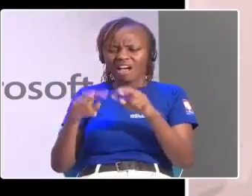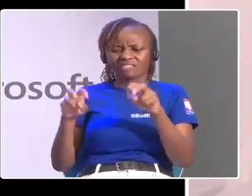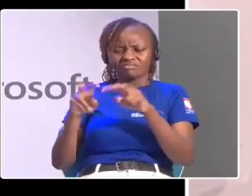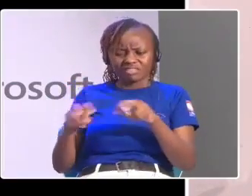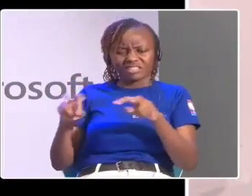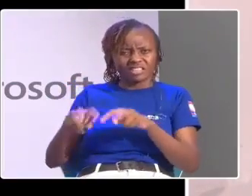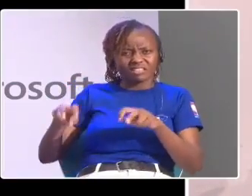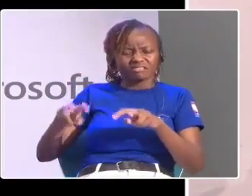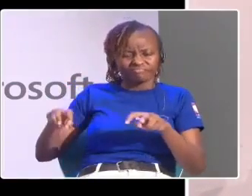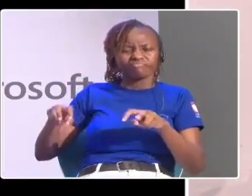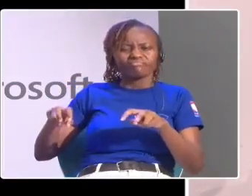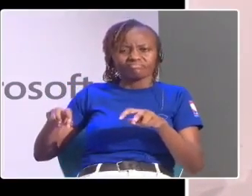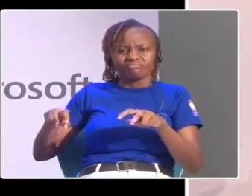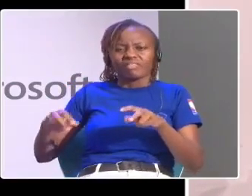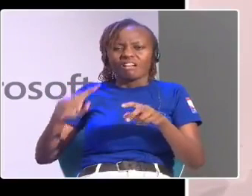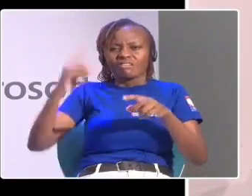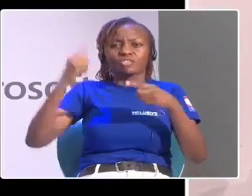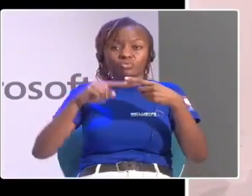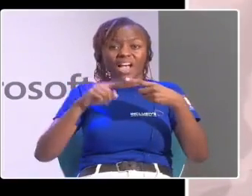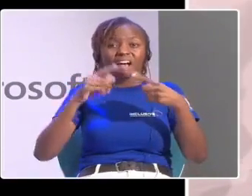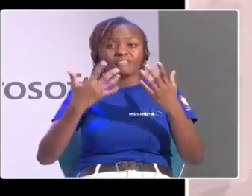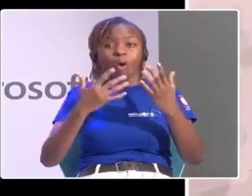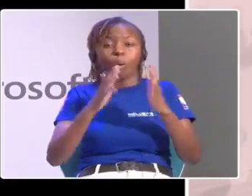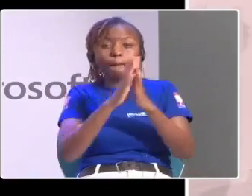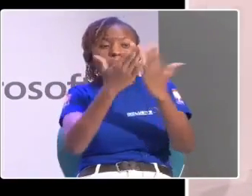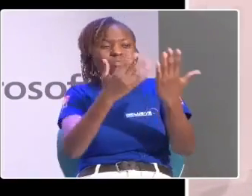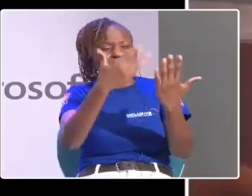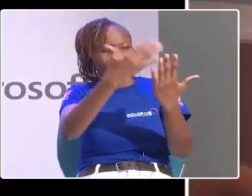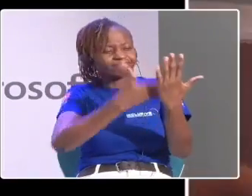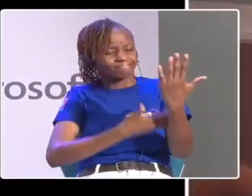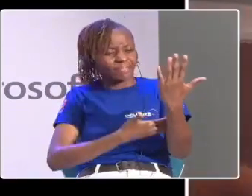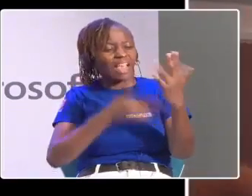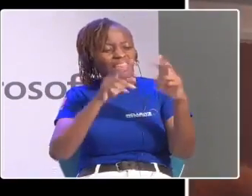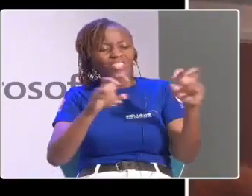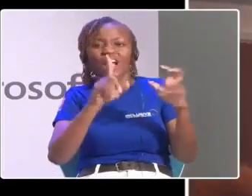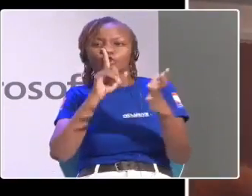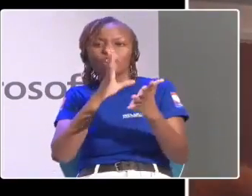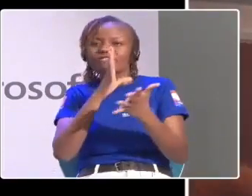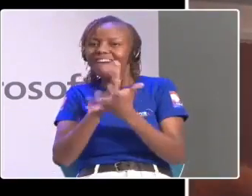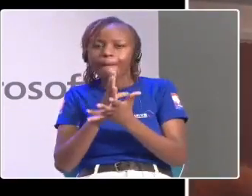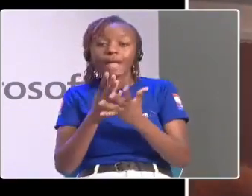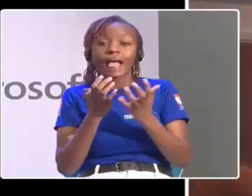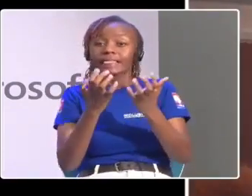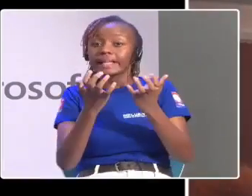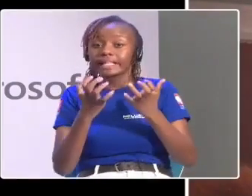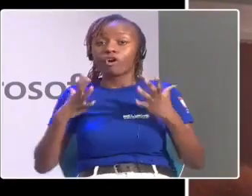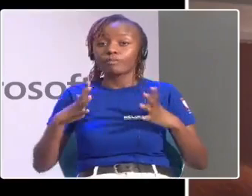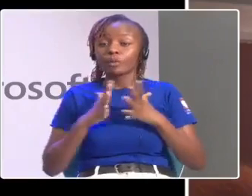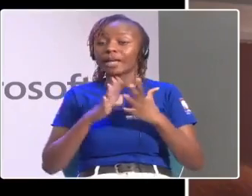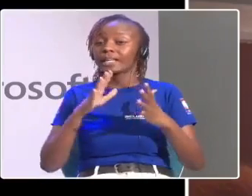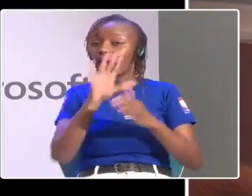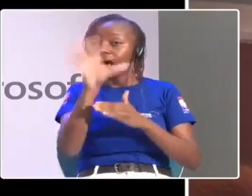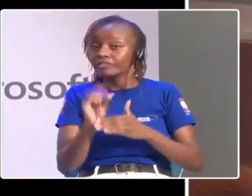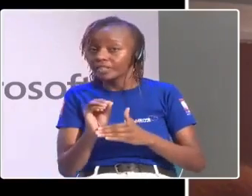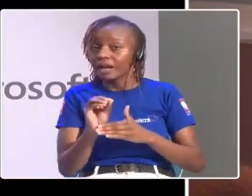parts of the world. We studied literature that describes the lives and needs of people with disabilities in Africa, but we know that obviously